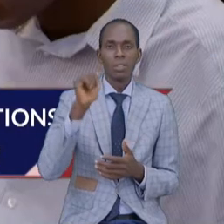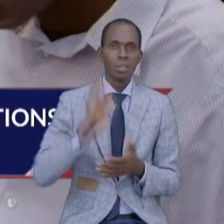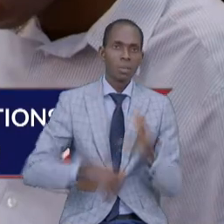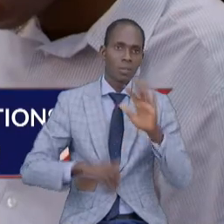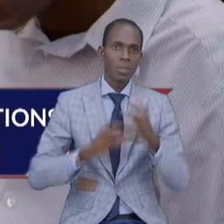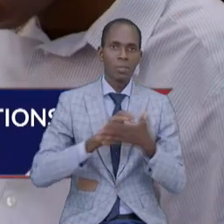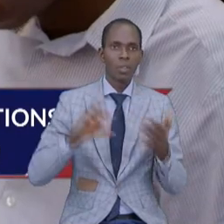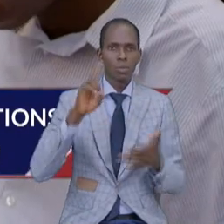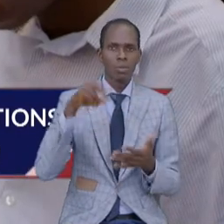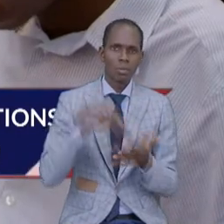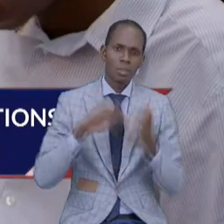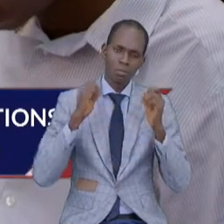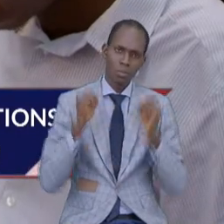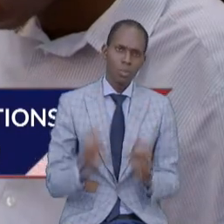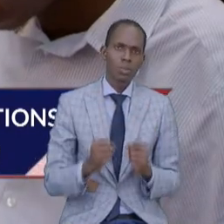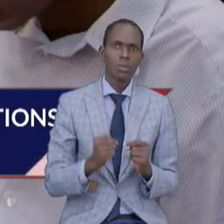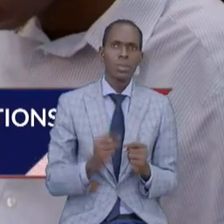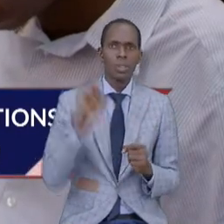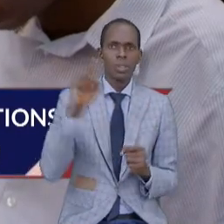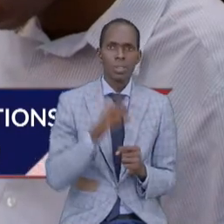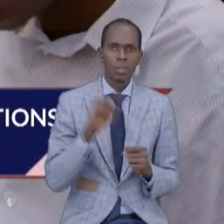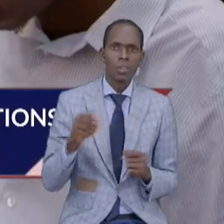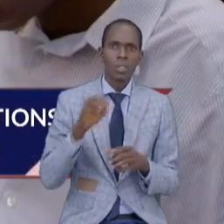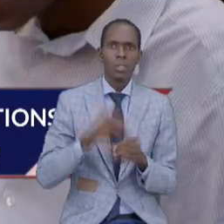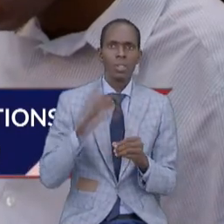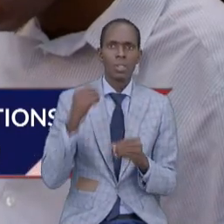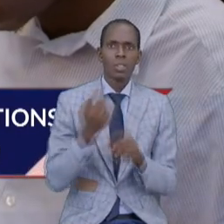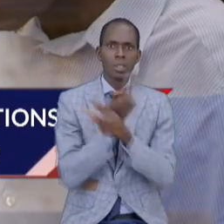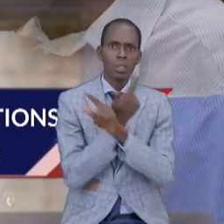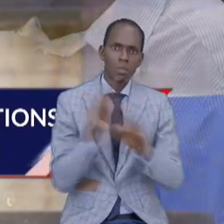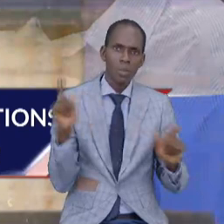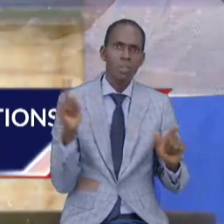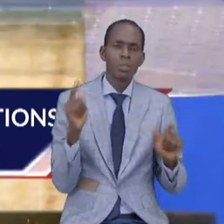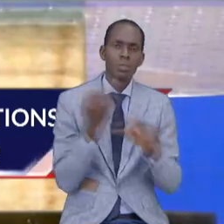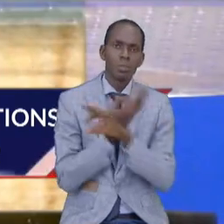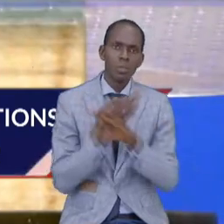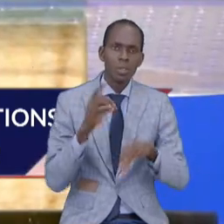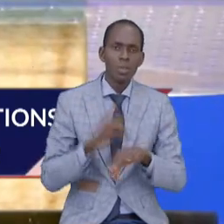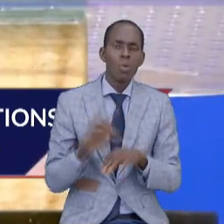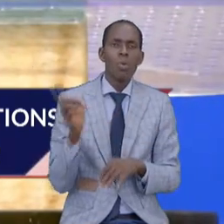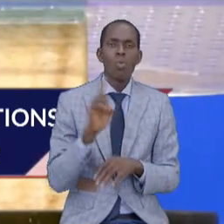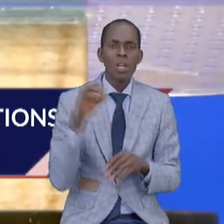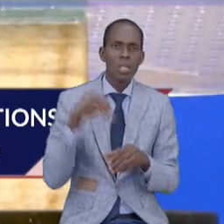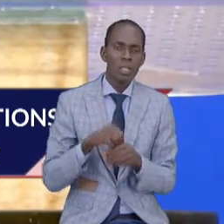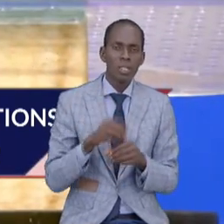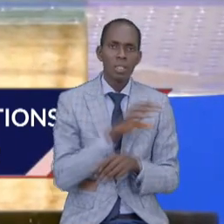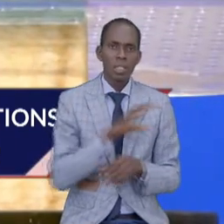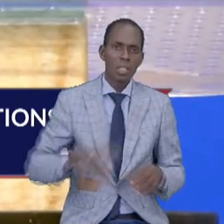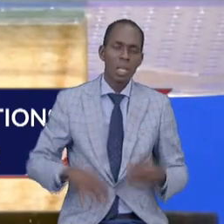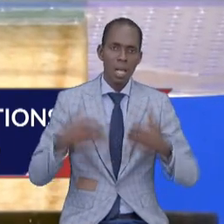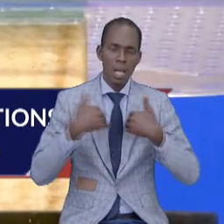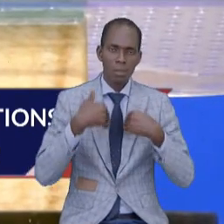1, stand fast, therefore, in the liberty wherewith Christ has made us